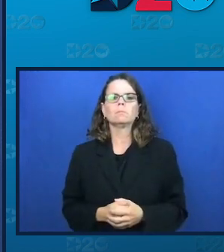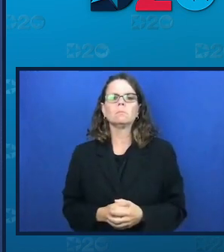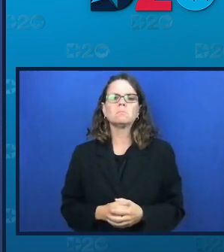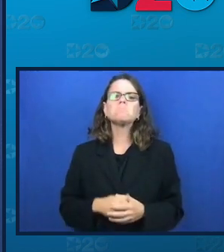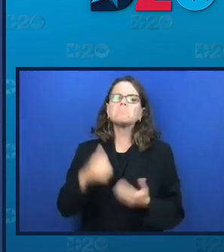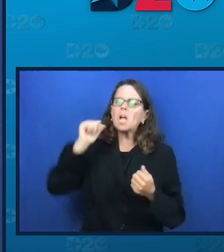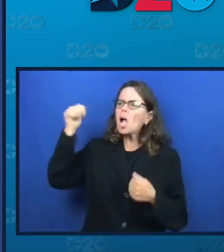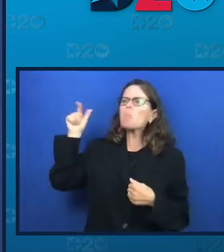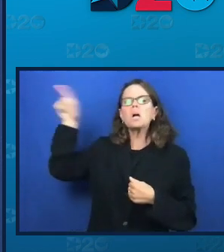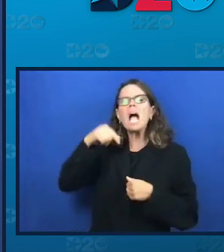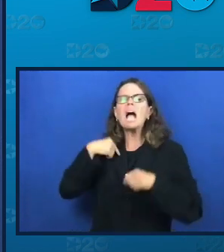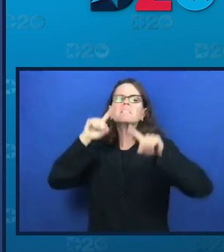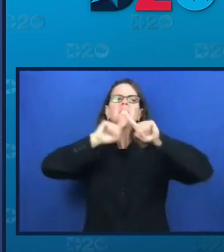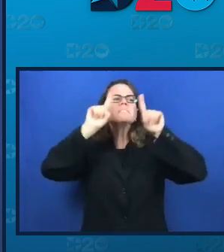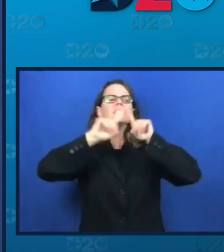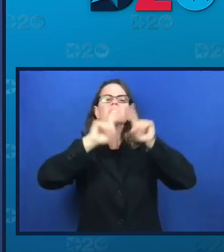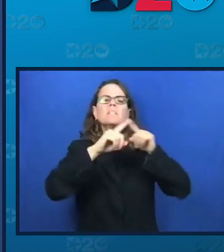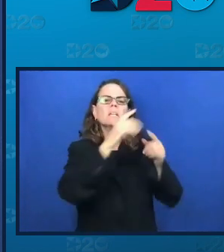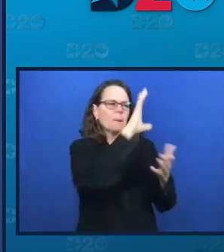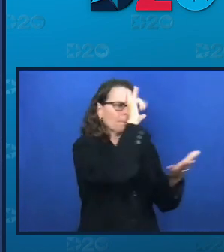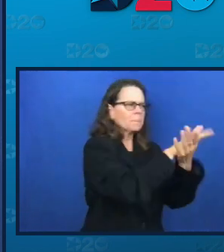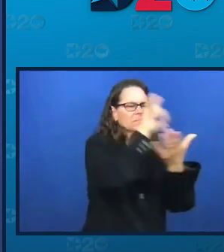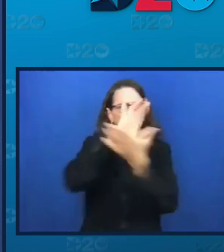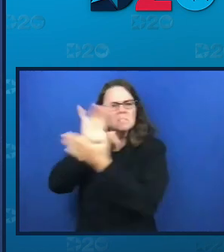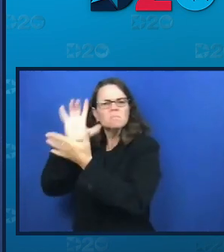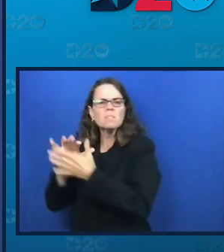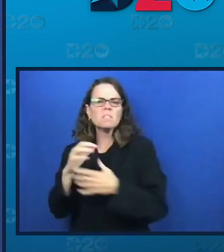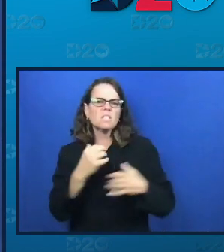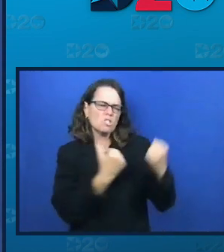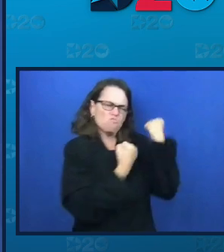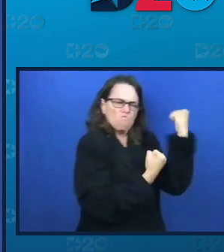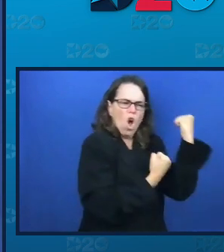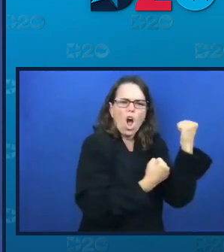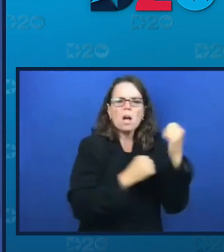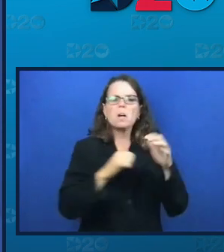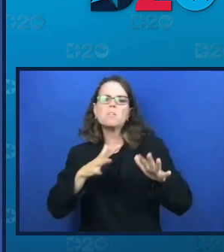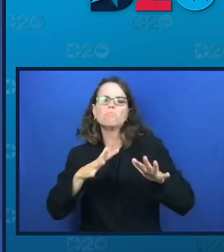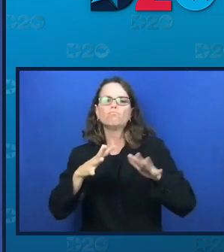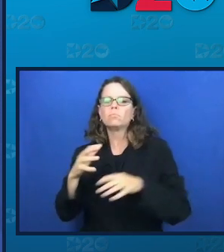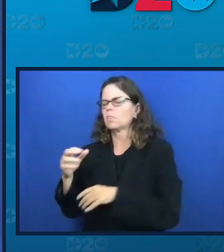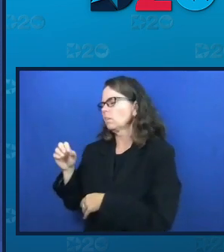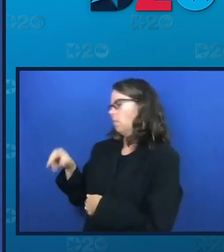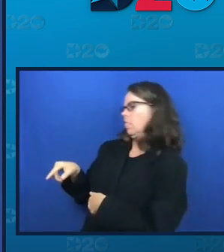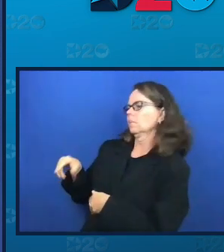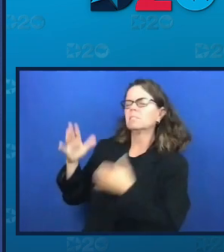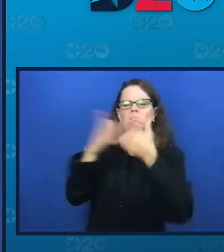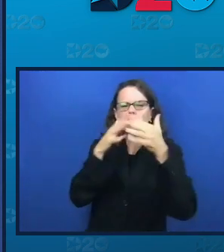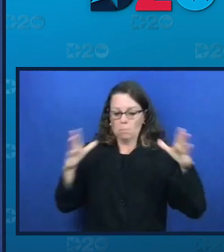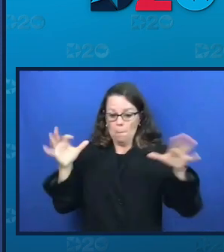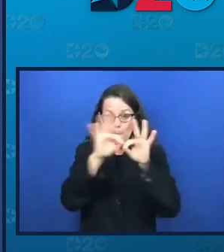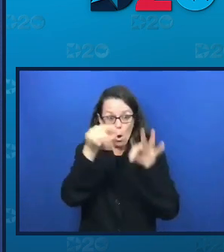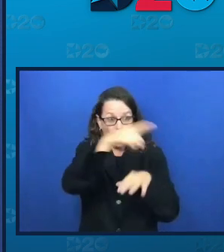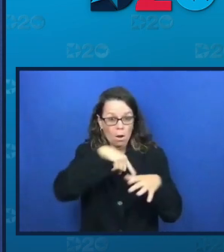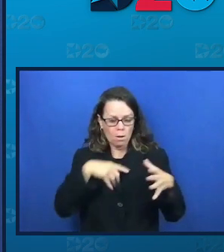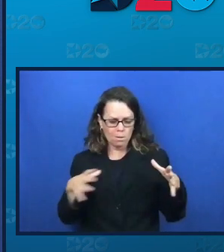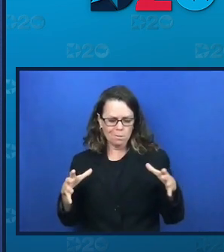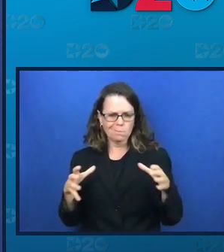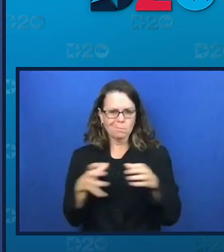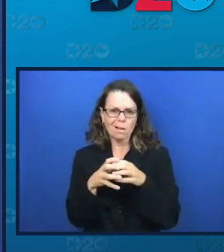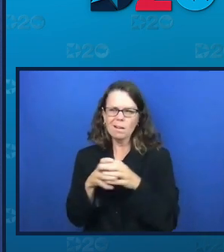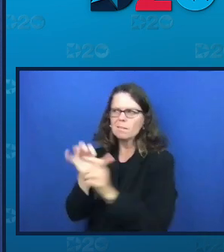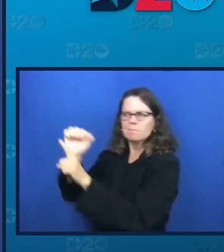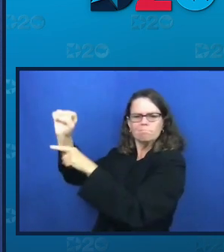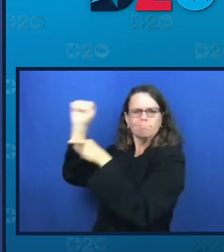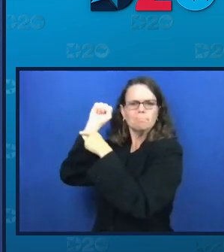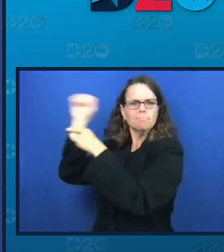come together to defeat this president. Thanks for that, Bernie. I want to thank you all for joining us for this segment. I mean this sincerely. It